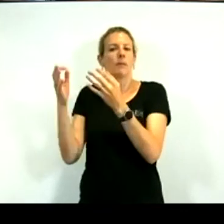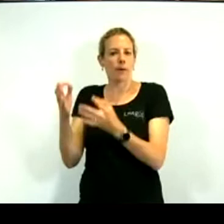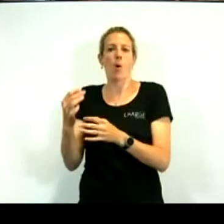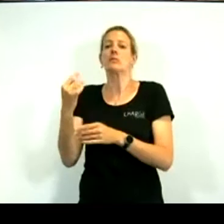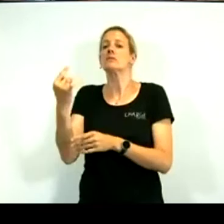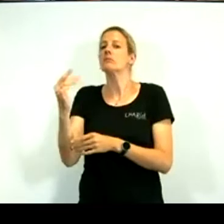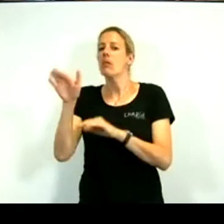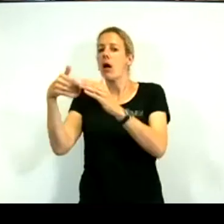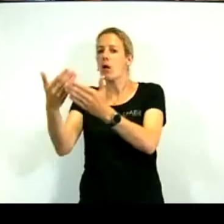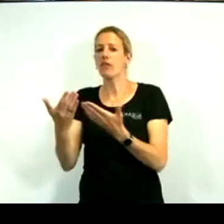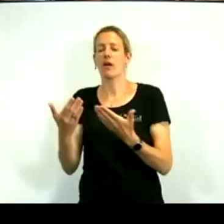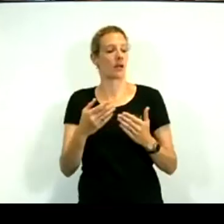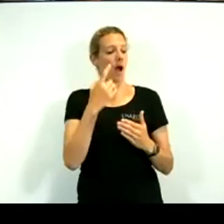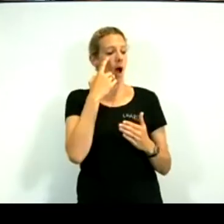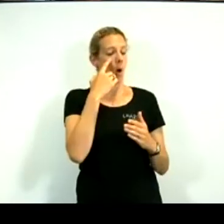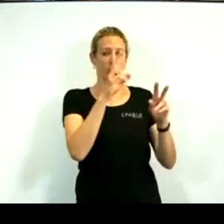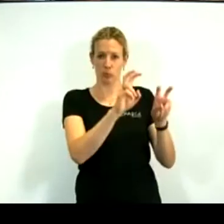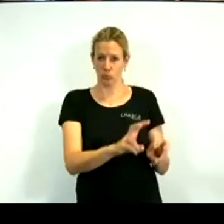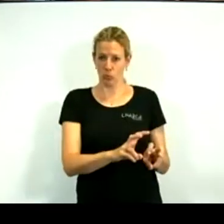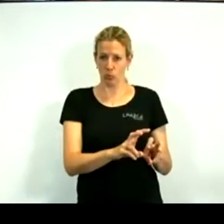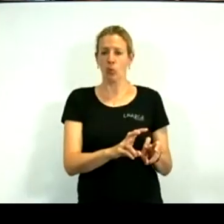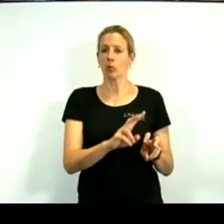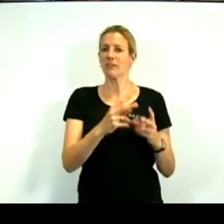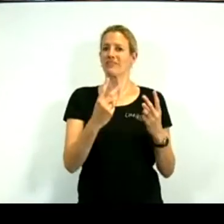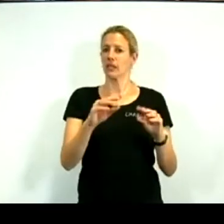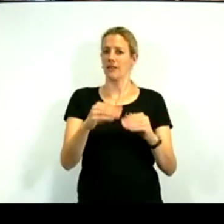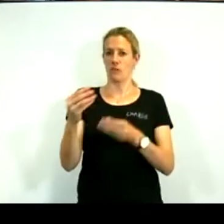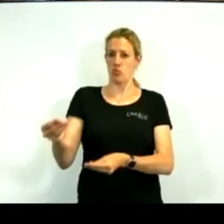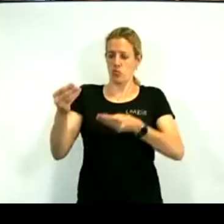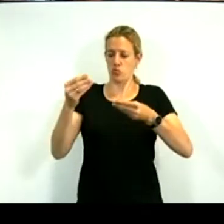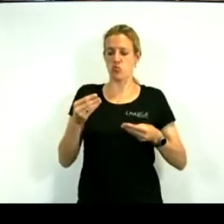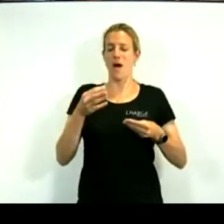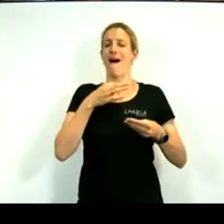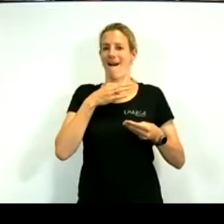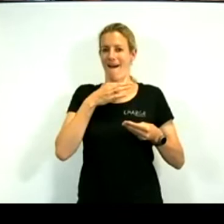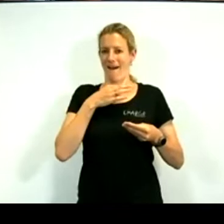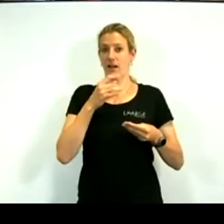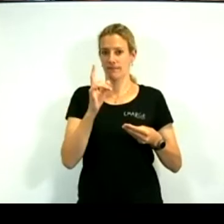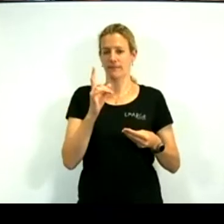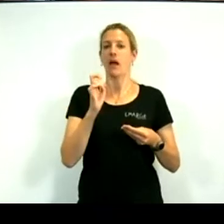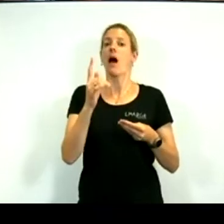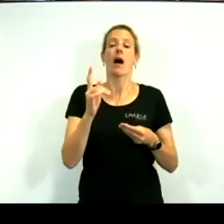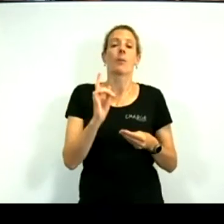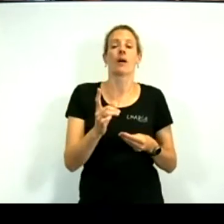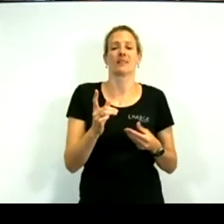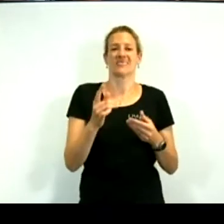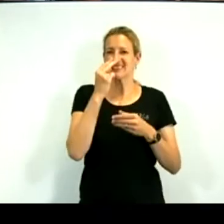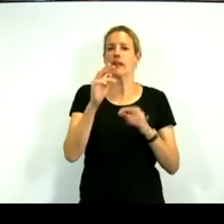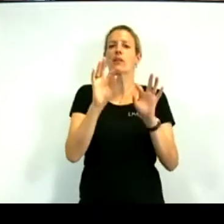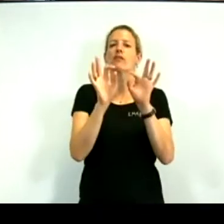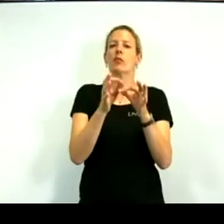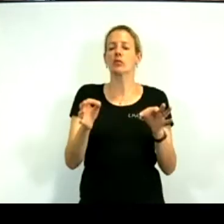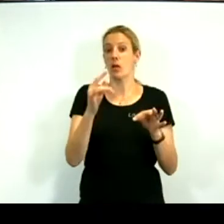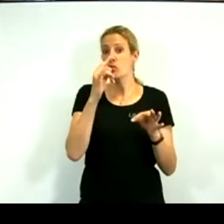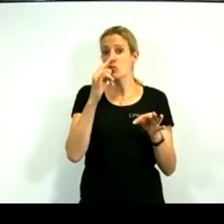be very important and very helpful. But functional vision depends on more than just the condition of the